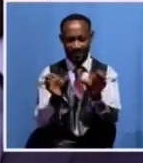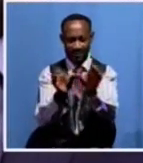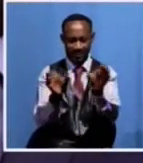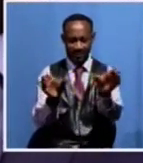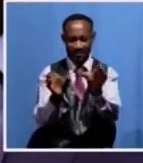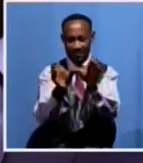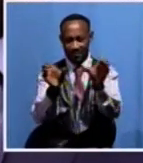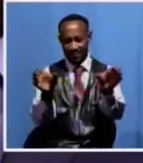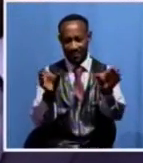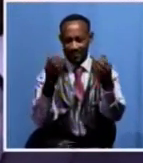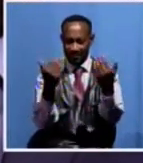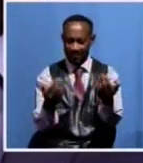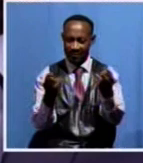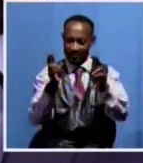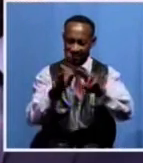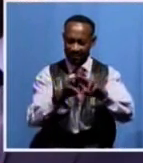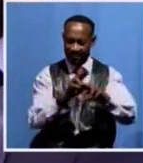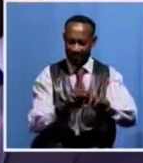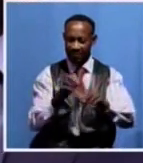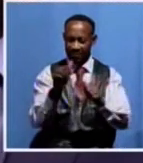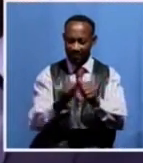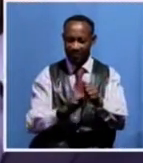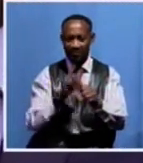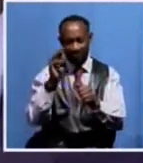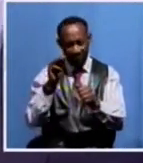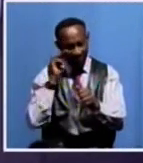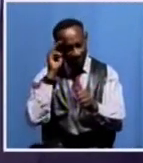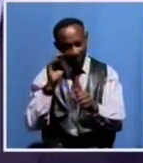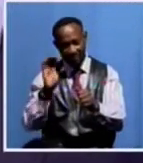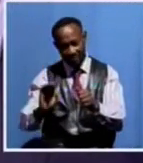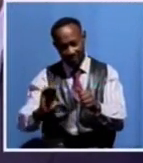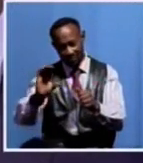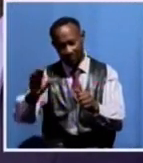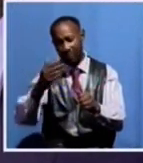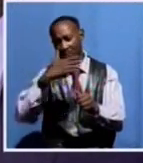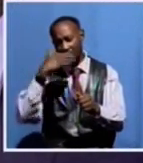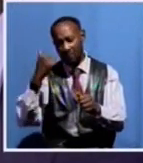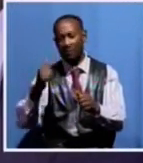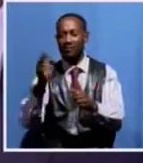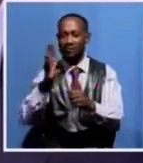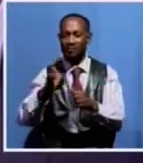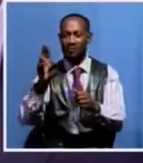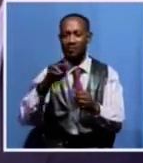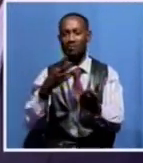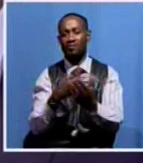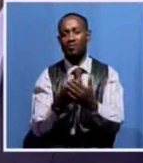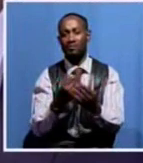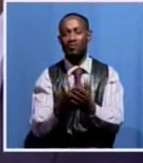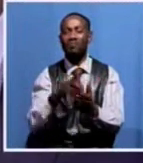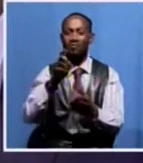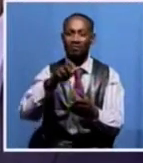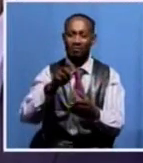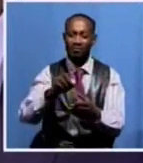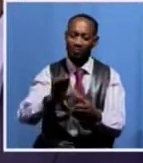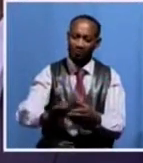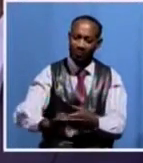we'll be doing is I'll be sitting with each ministry to see how best the allocation is made to reflect the need to